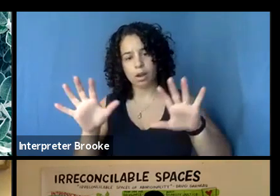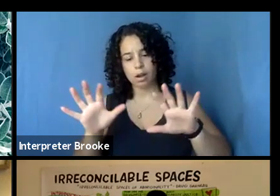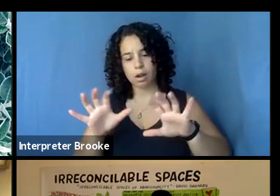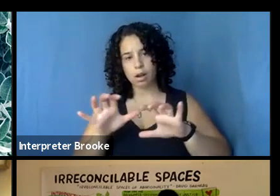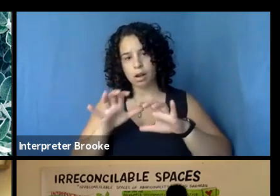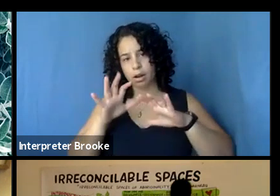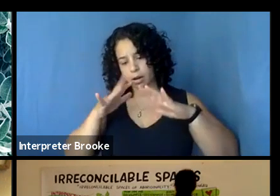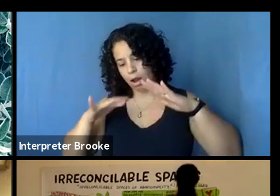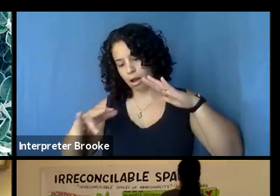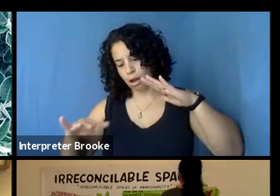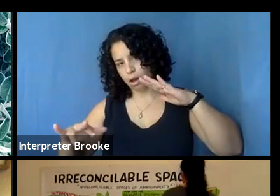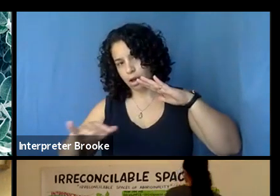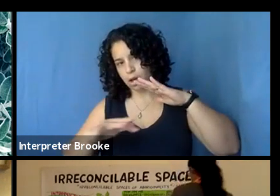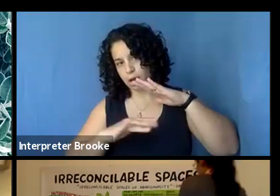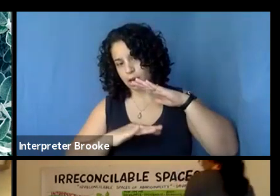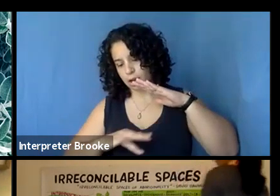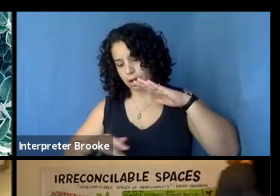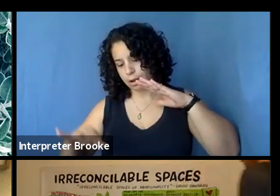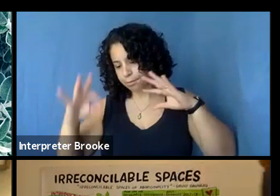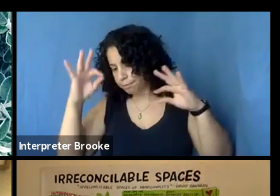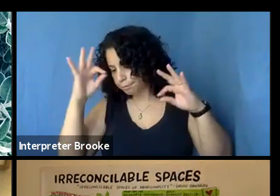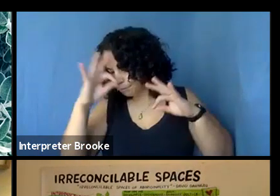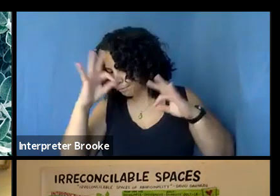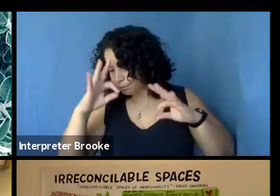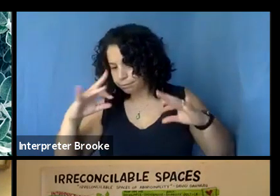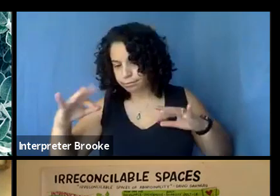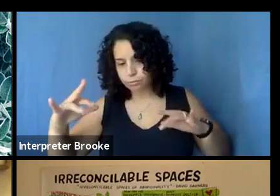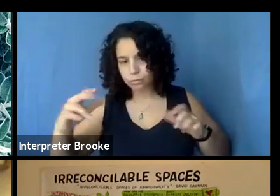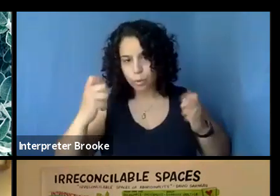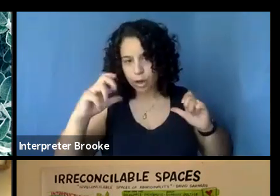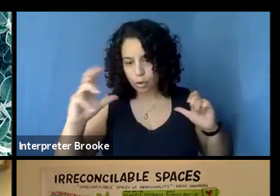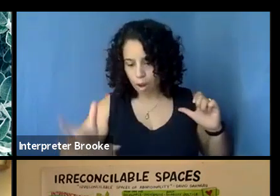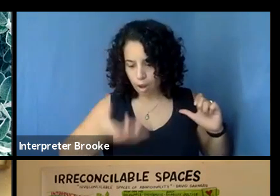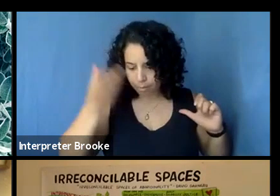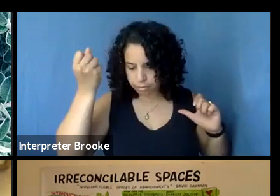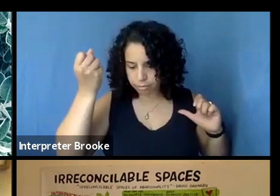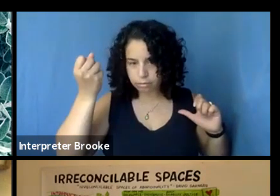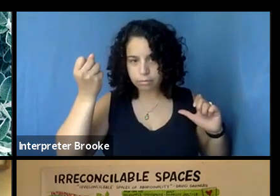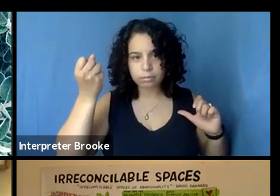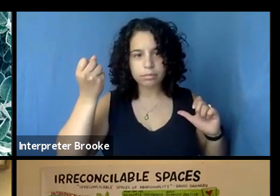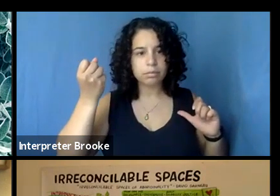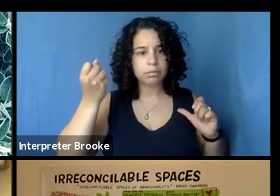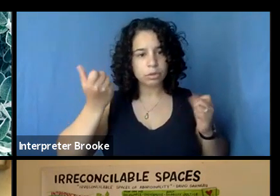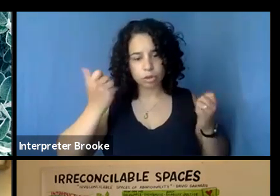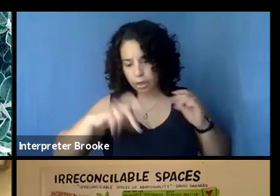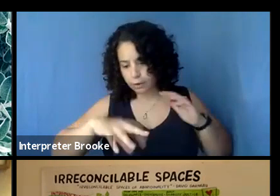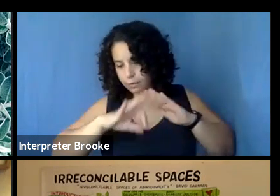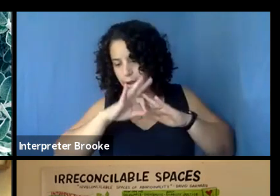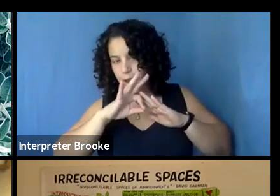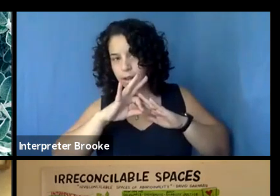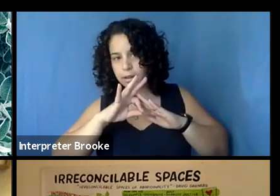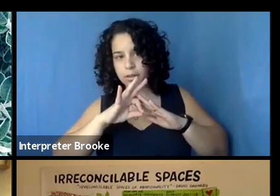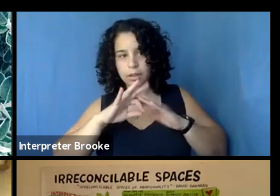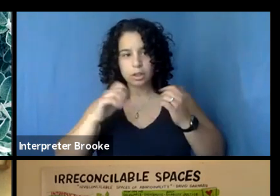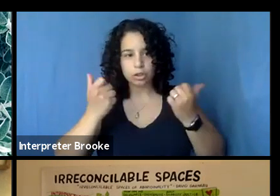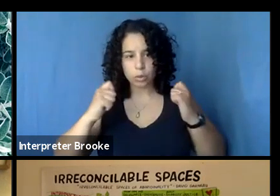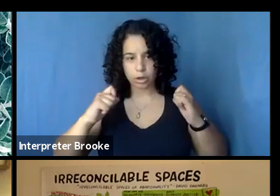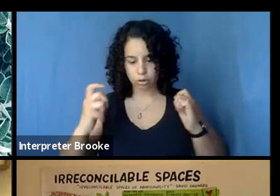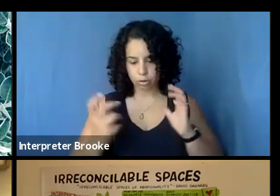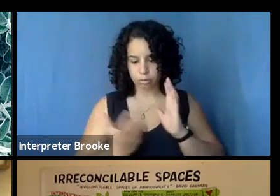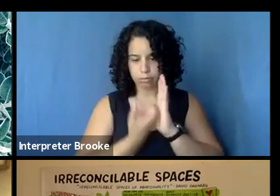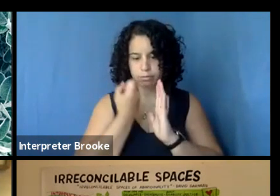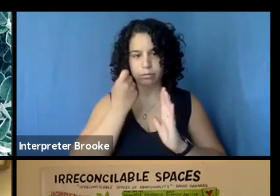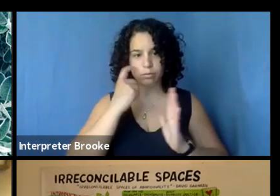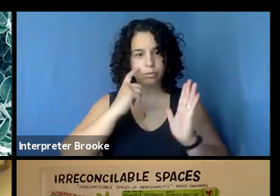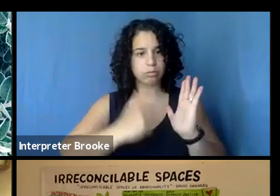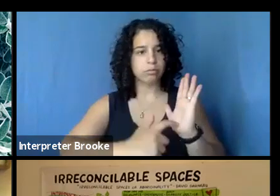unknown, to try to grab something. The stuff of creation.